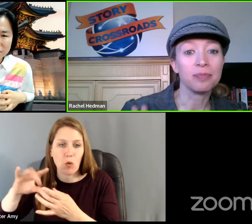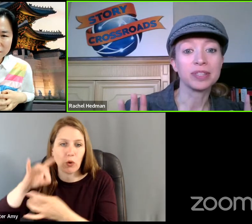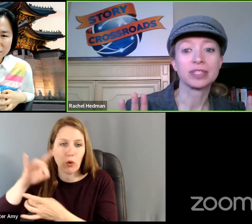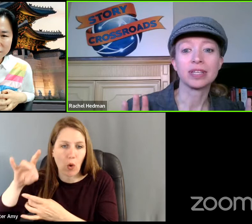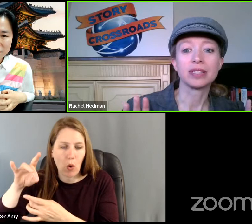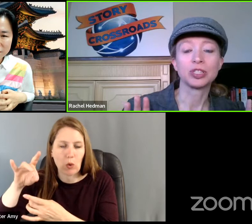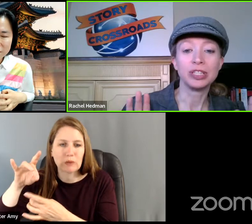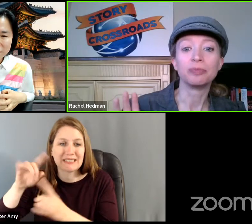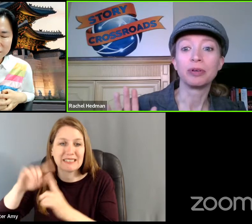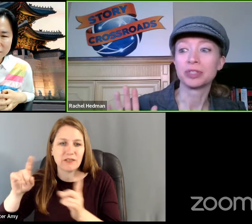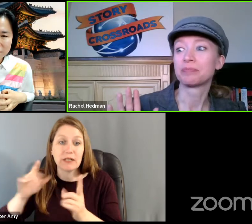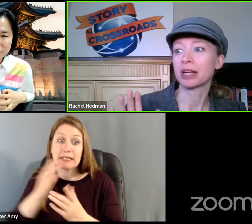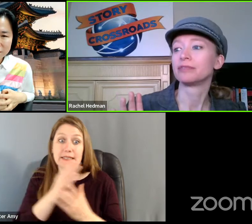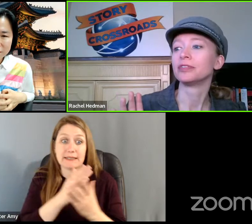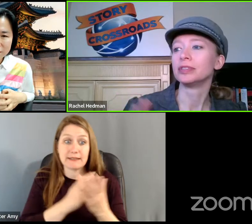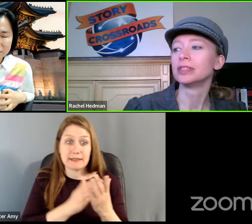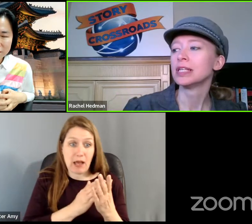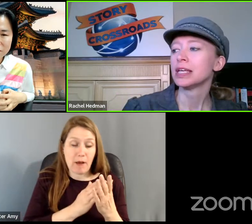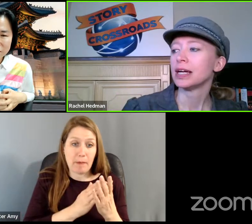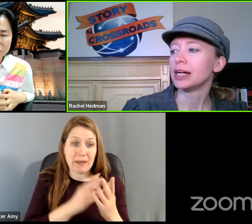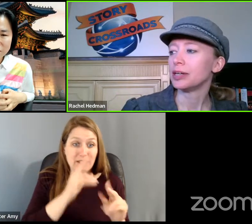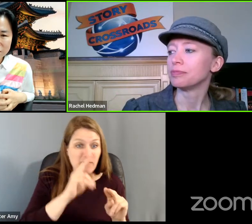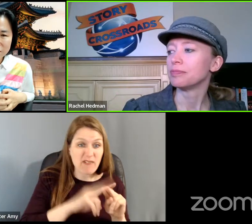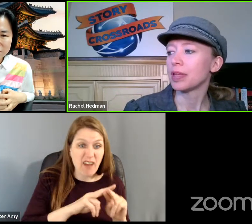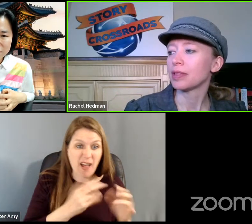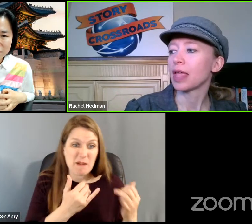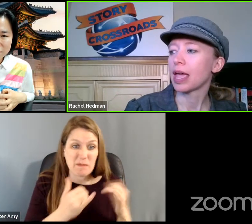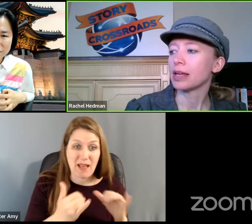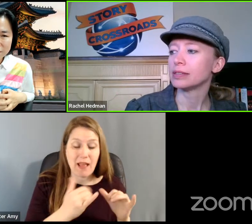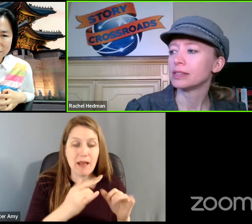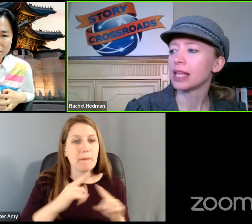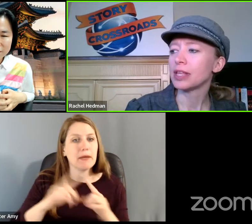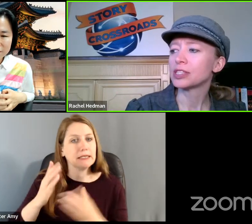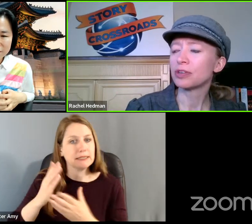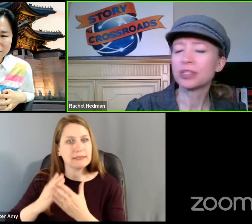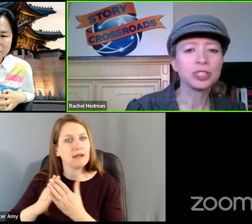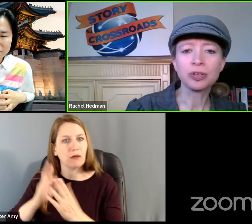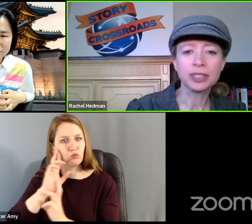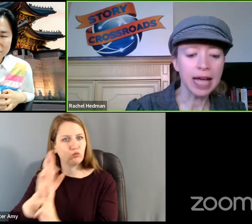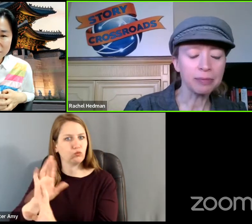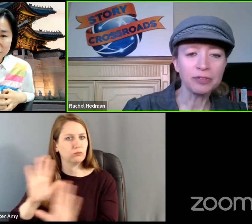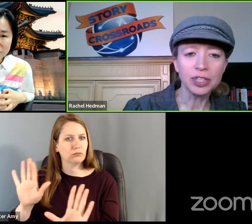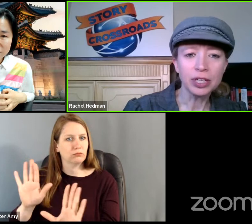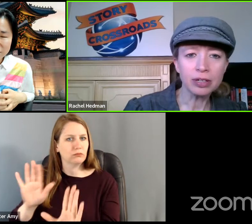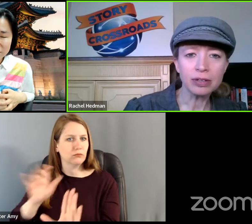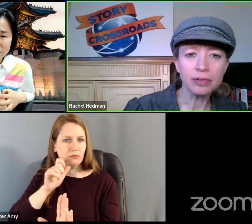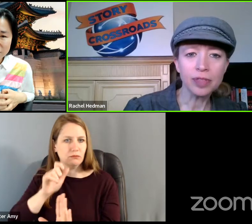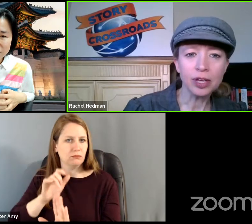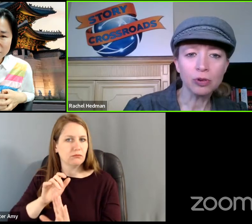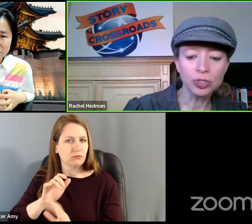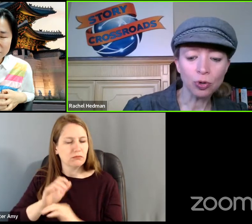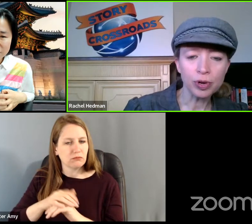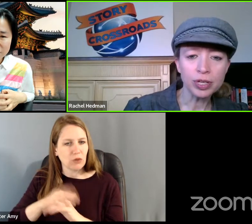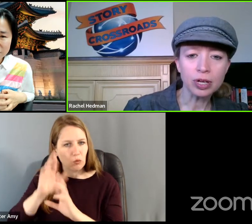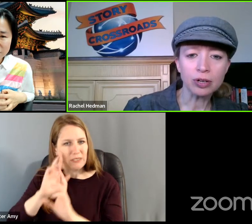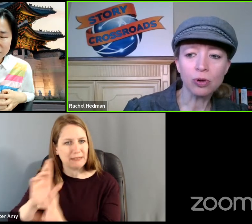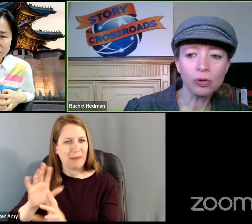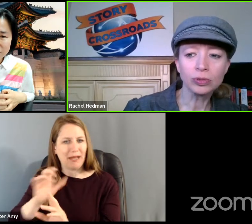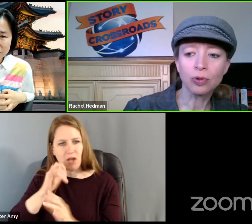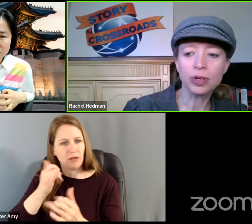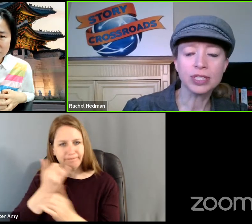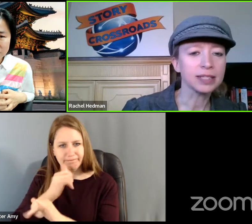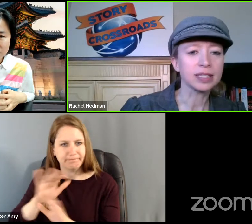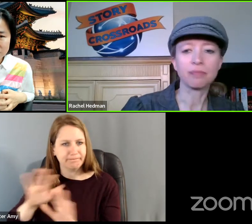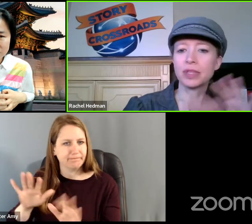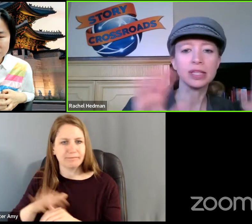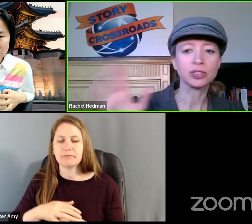and some it's you need to be respectful. And is there a certain time of year that ghost stories are